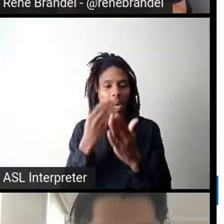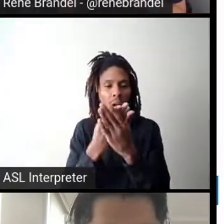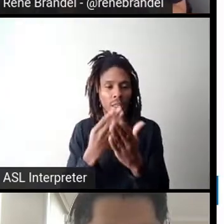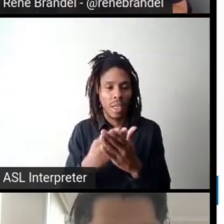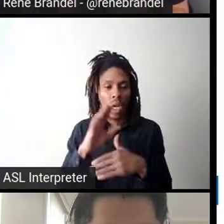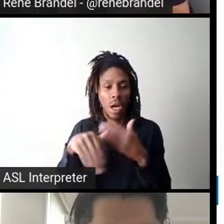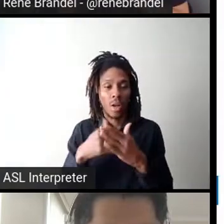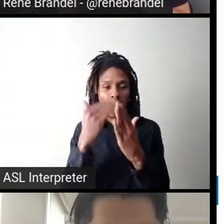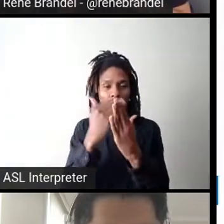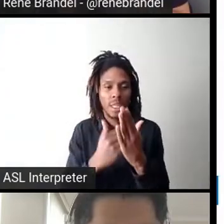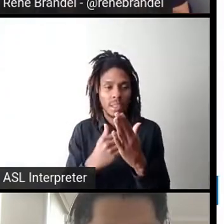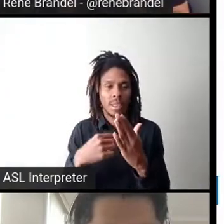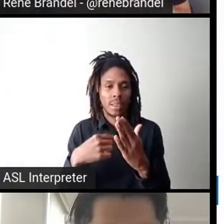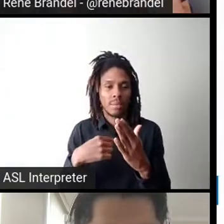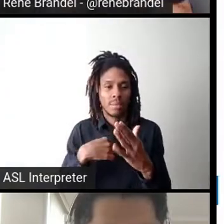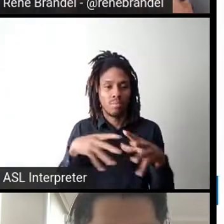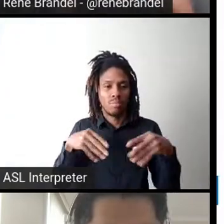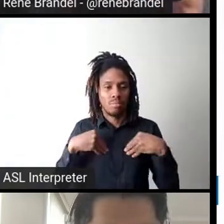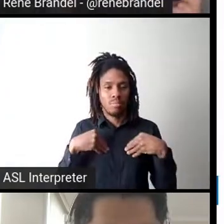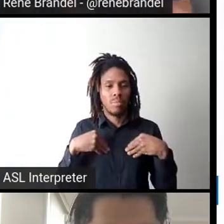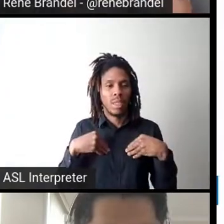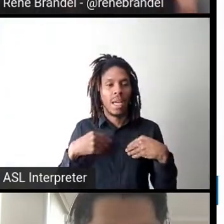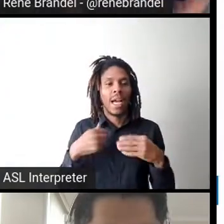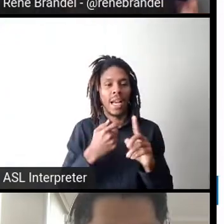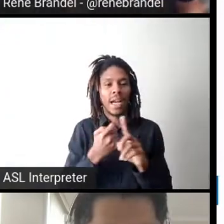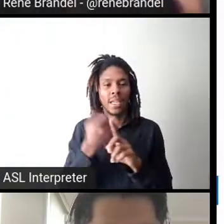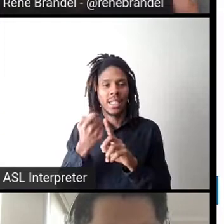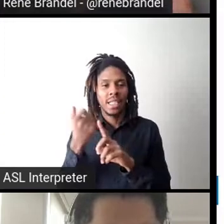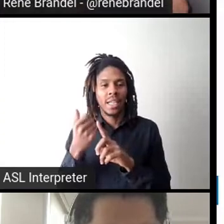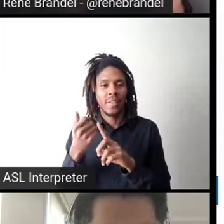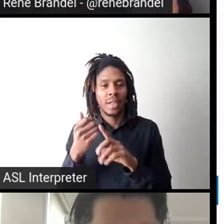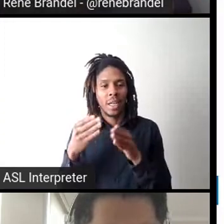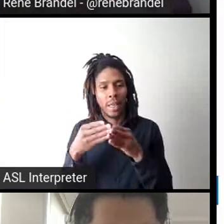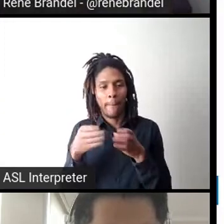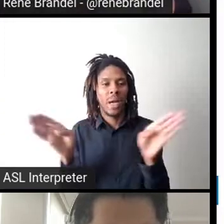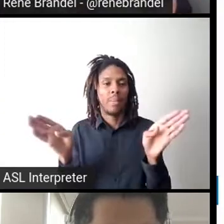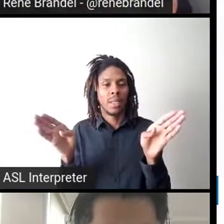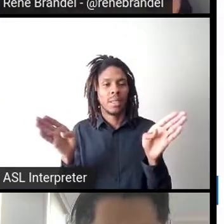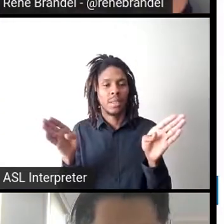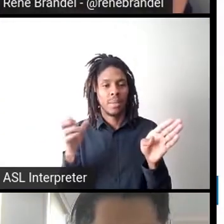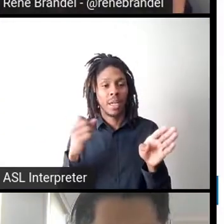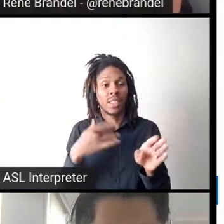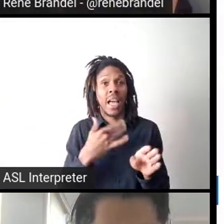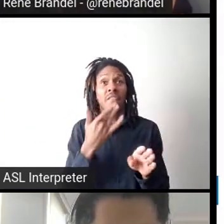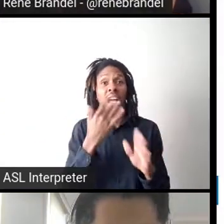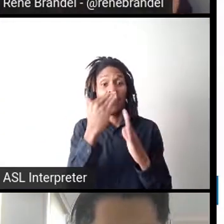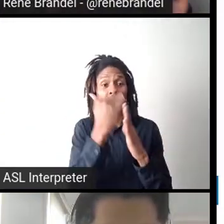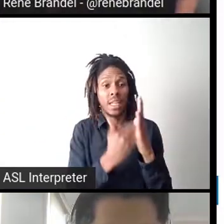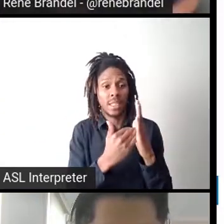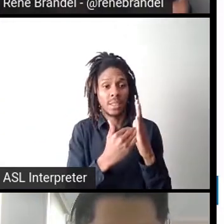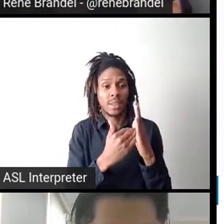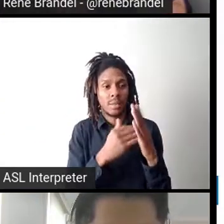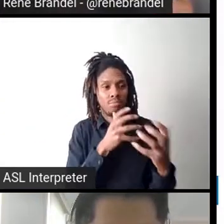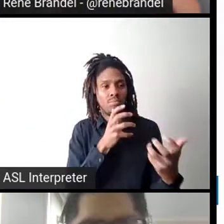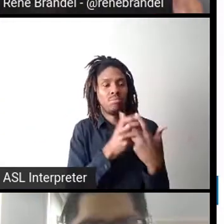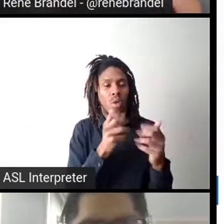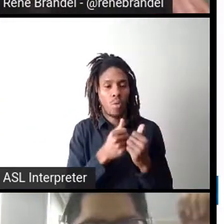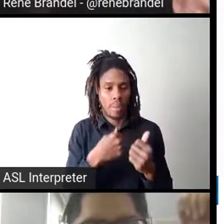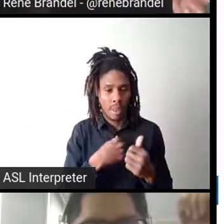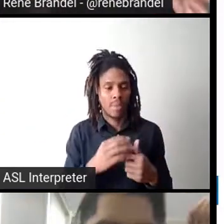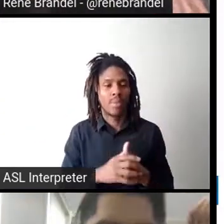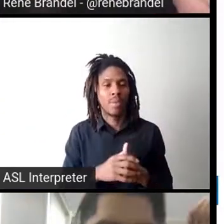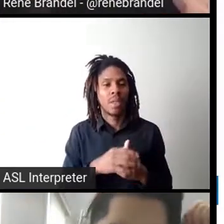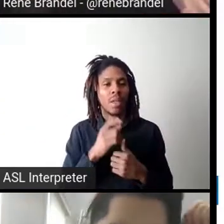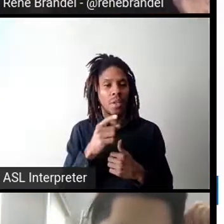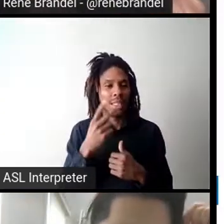to myself. And I can basically delete the public rule altogether because favorite list should only really apply to me. And so you can see we